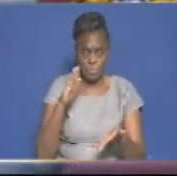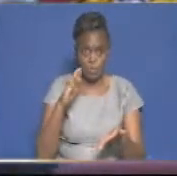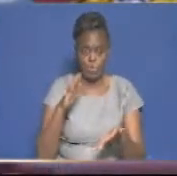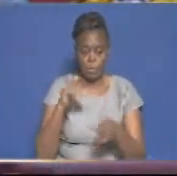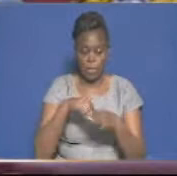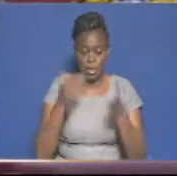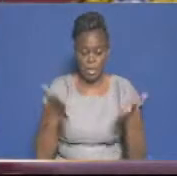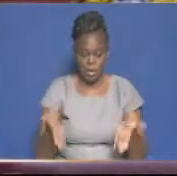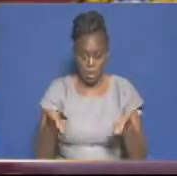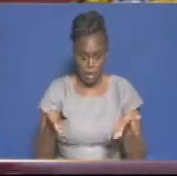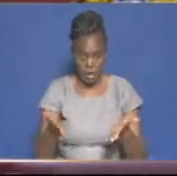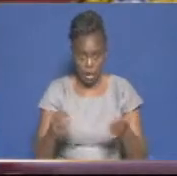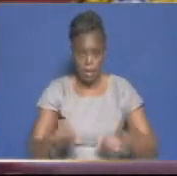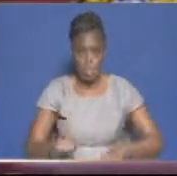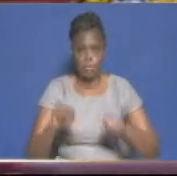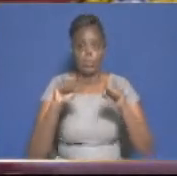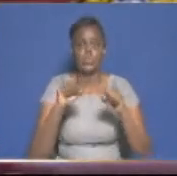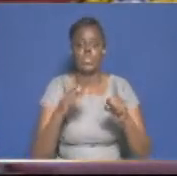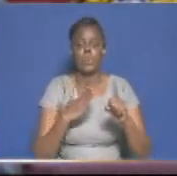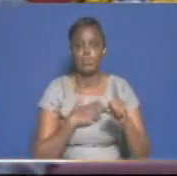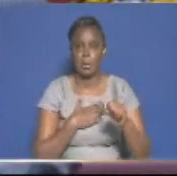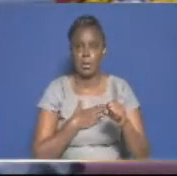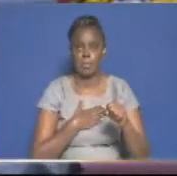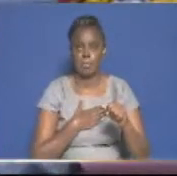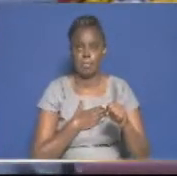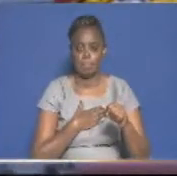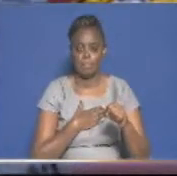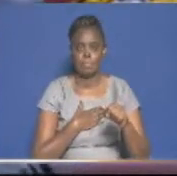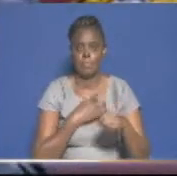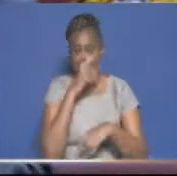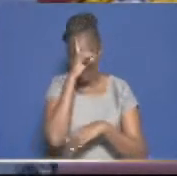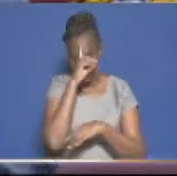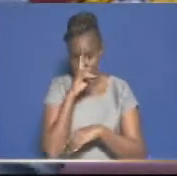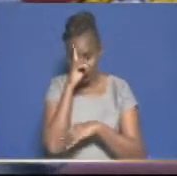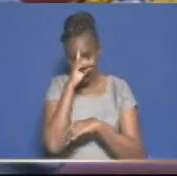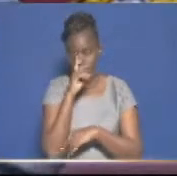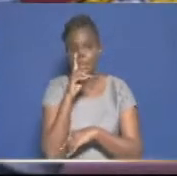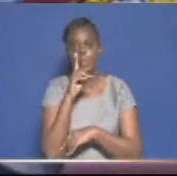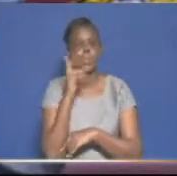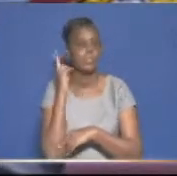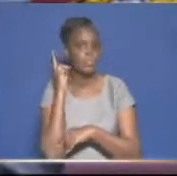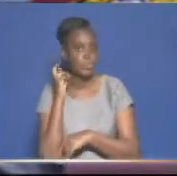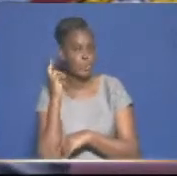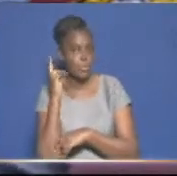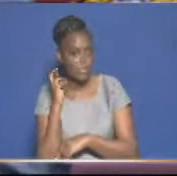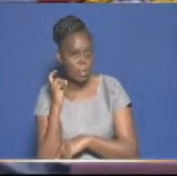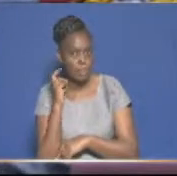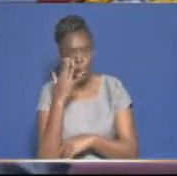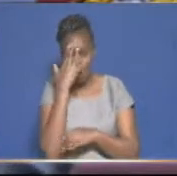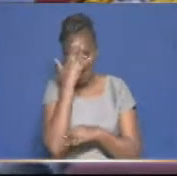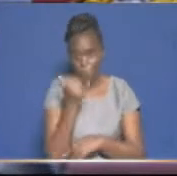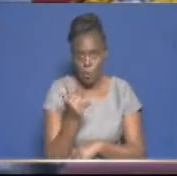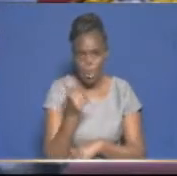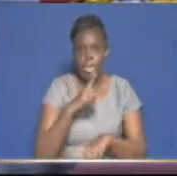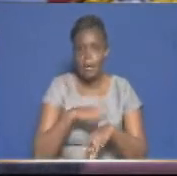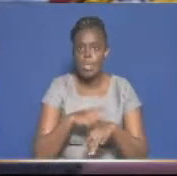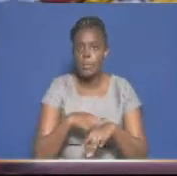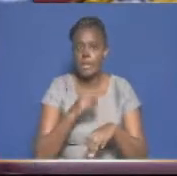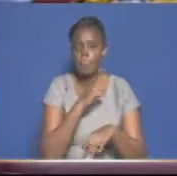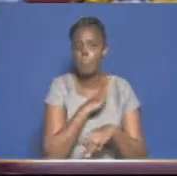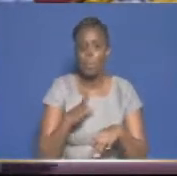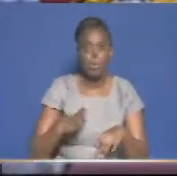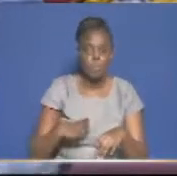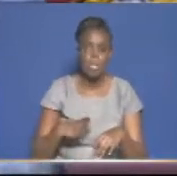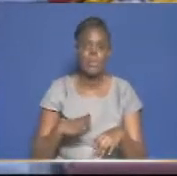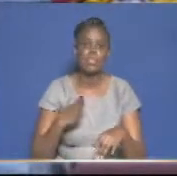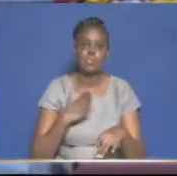plenary, my chairman, Honorable Muturi Kigano, is seriously making notes and listening. Because when it comes to the committee where I have the